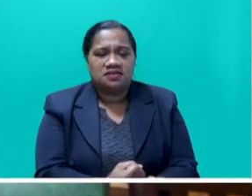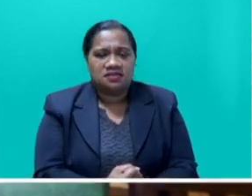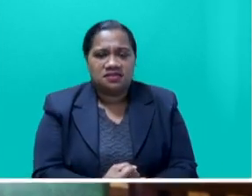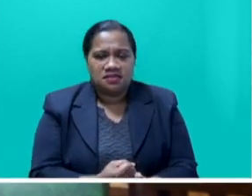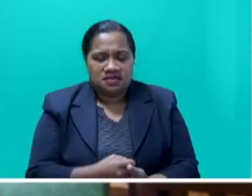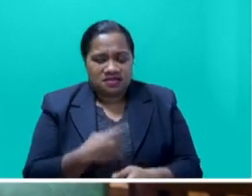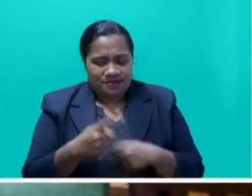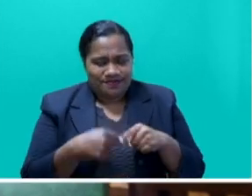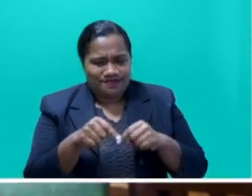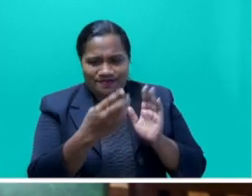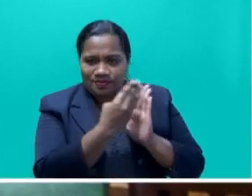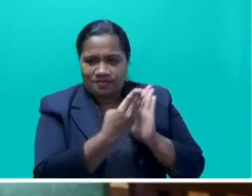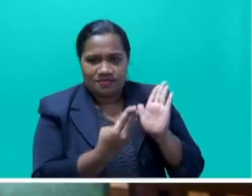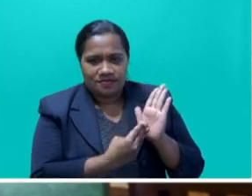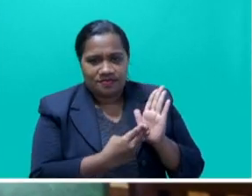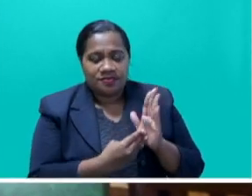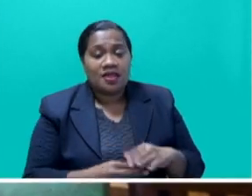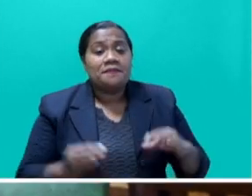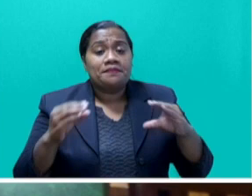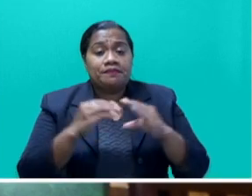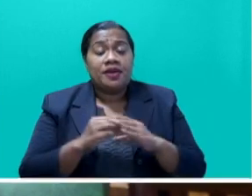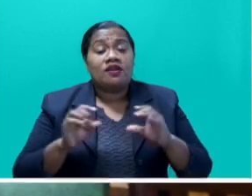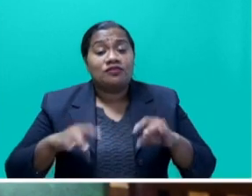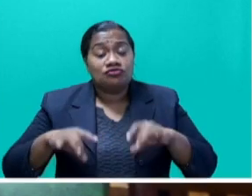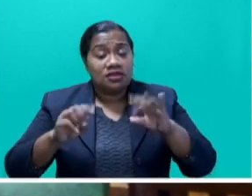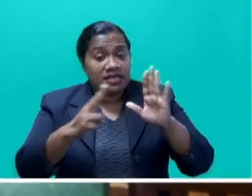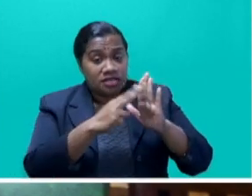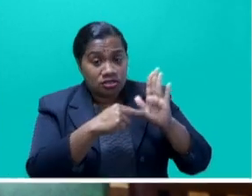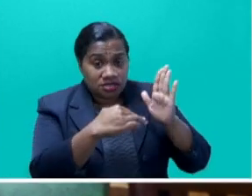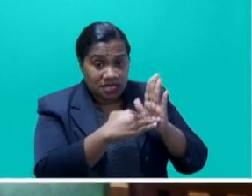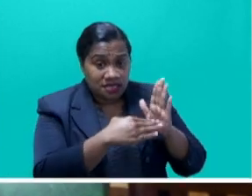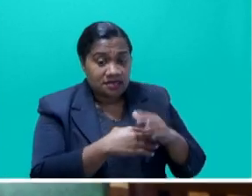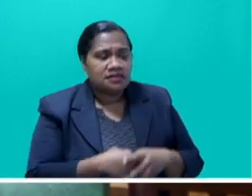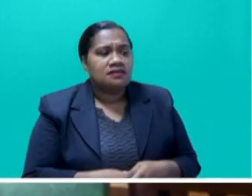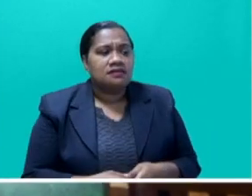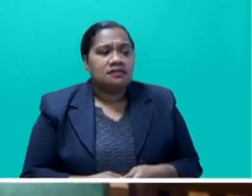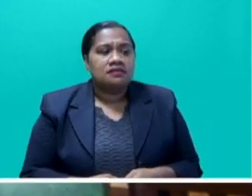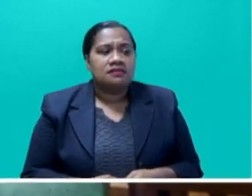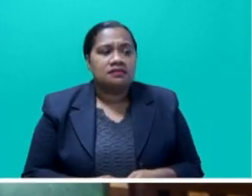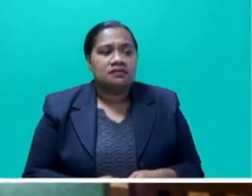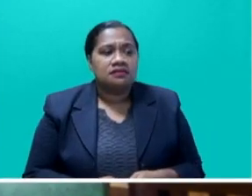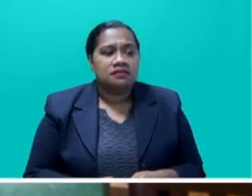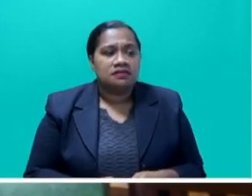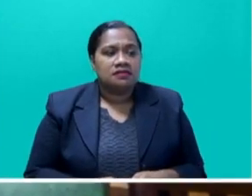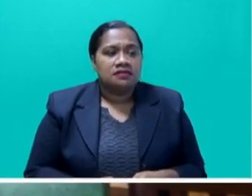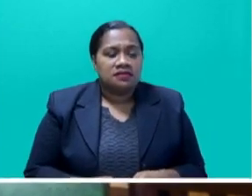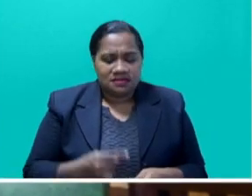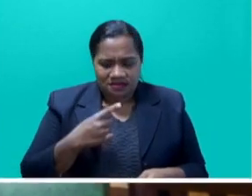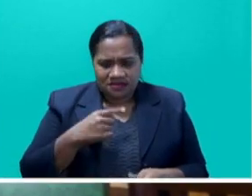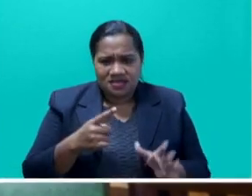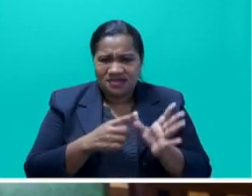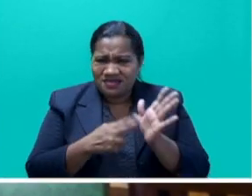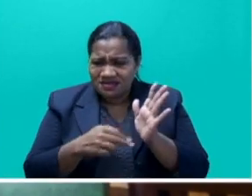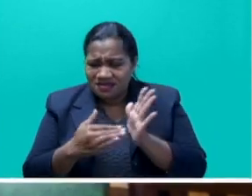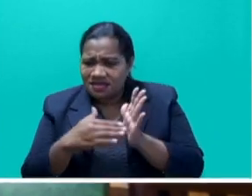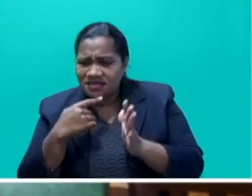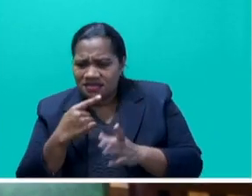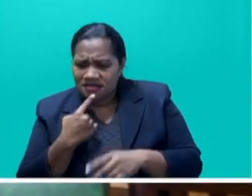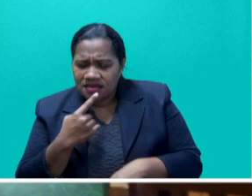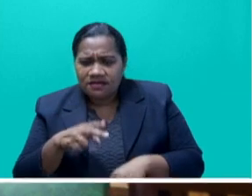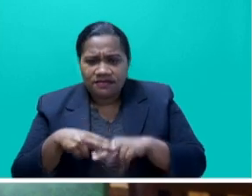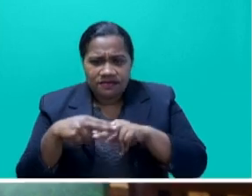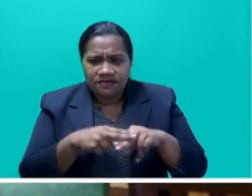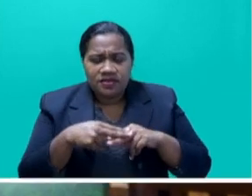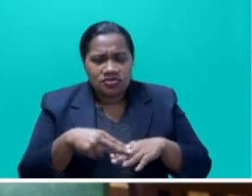budget. The Bank of Australia and New Zealand, the ANZ, has dubbed Fiji's budget as strong and just, what the